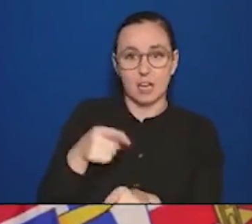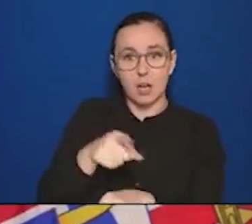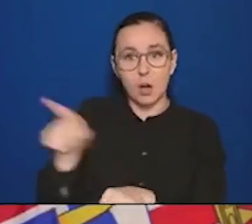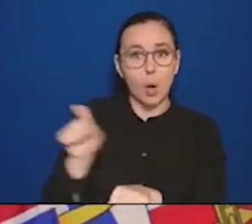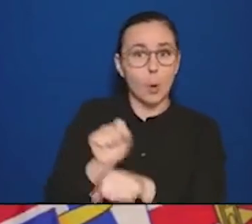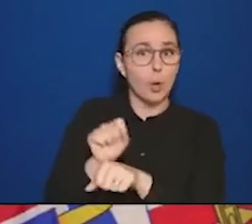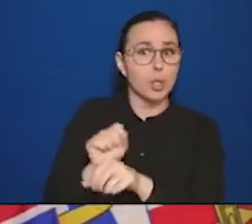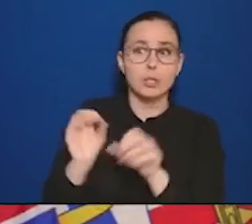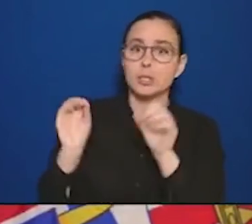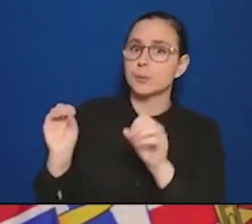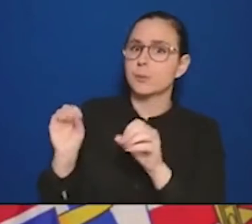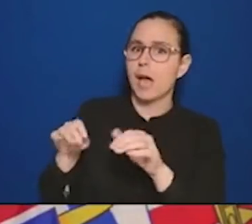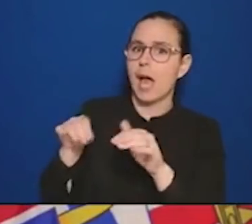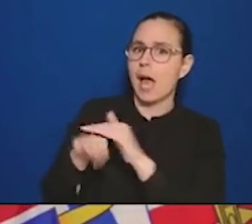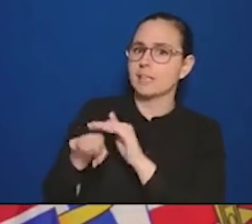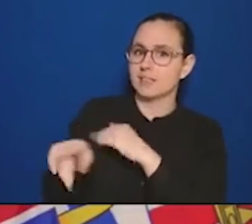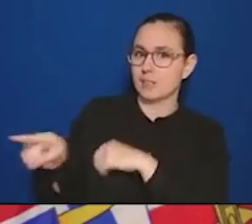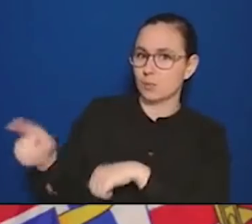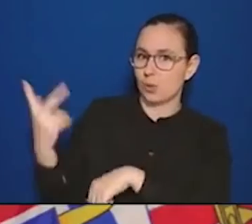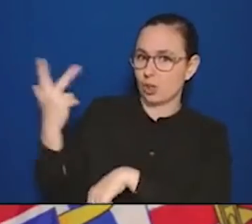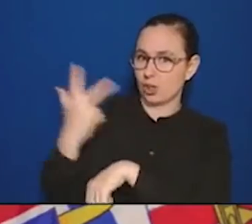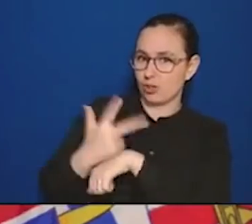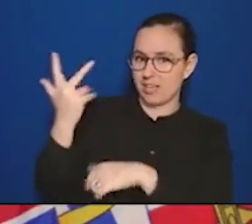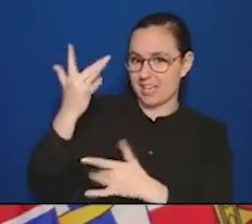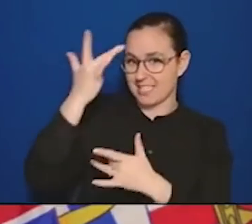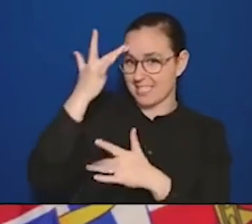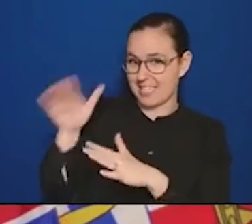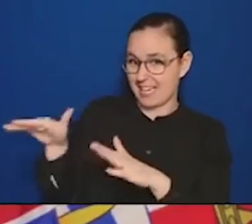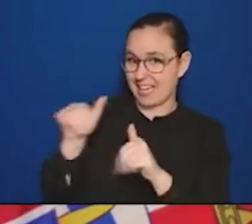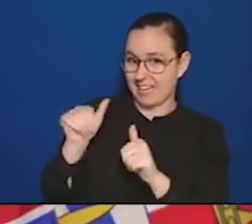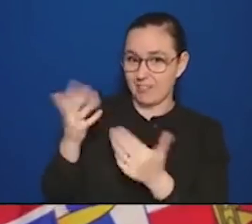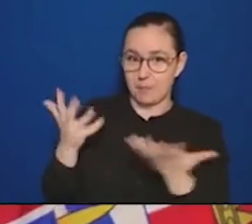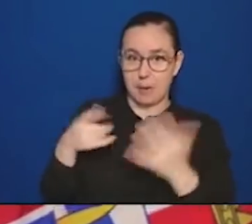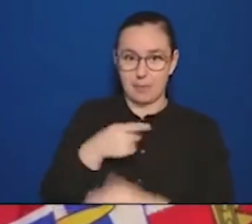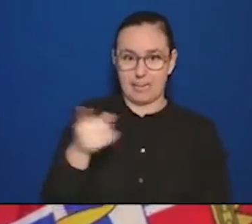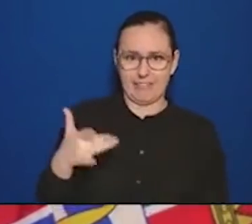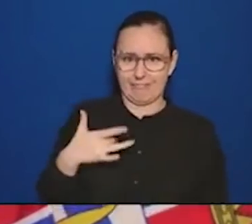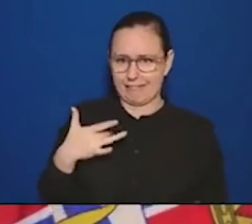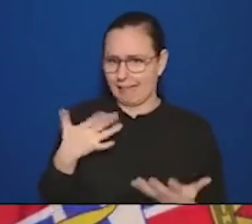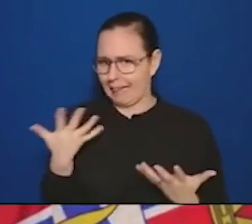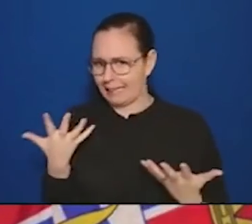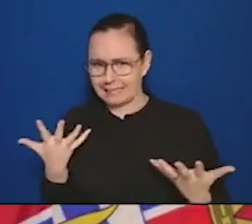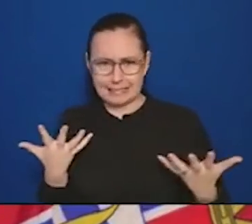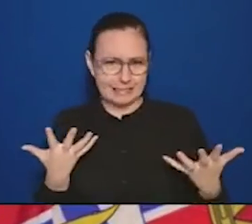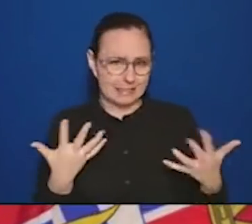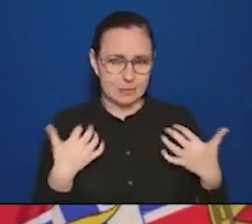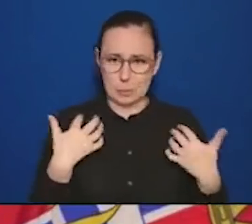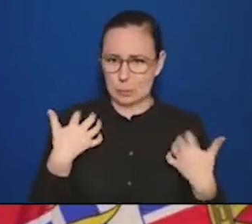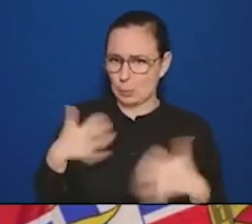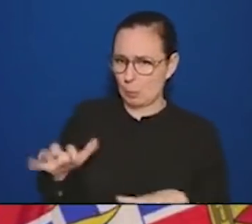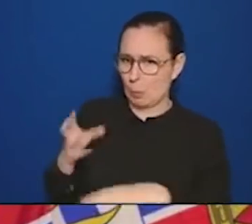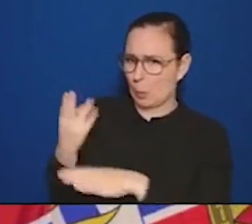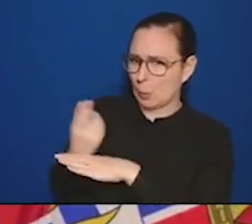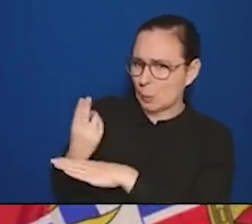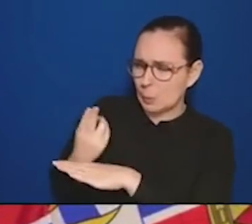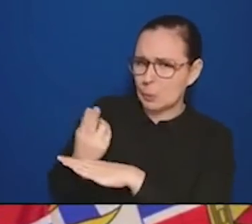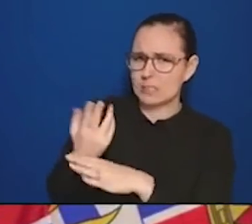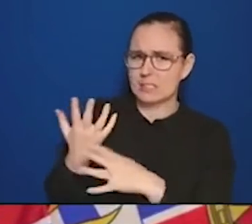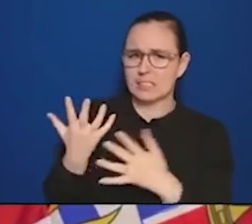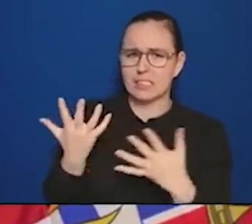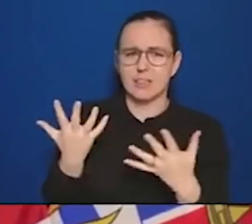days before, might not feel as comfortable using them, might feel that they would be penalized in some way. What